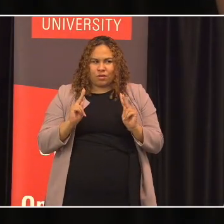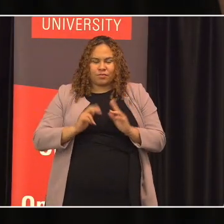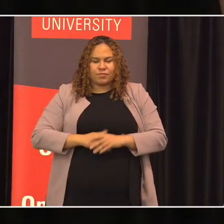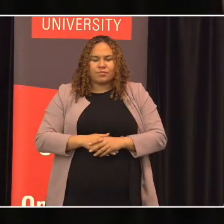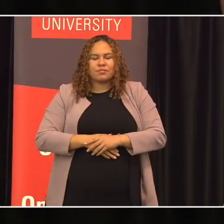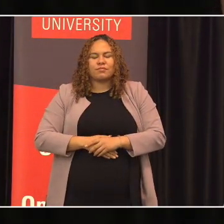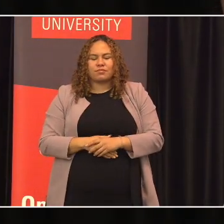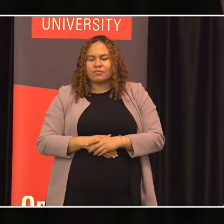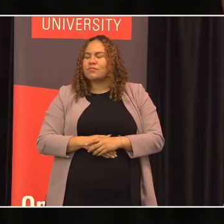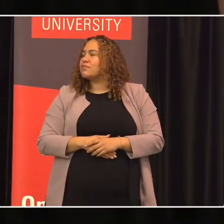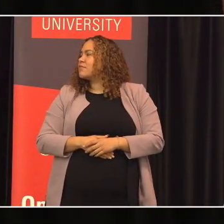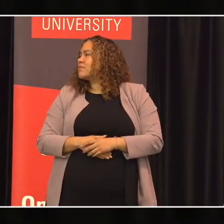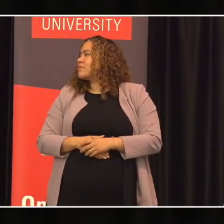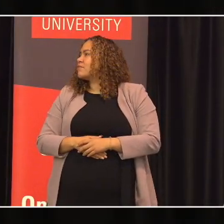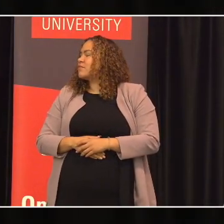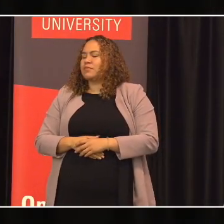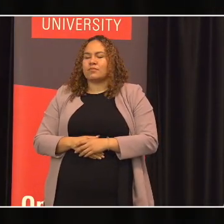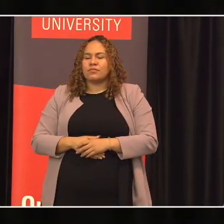And,